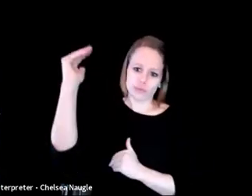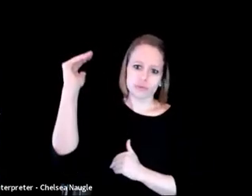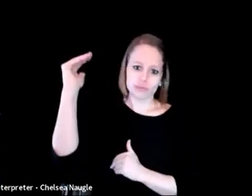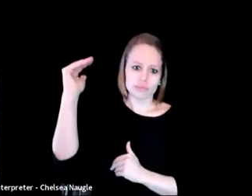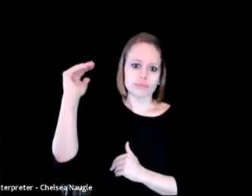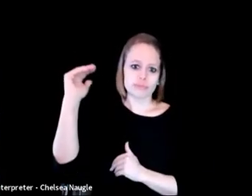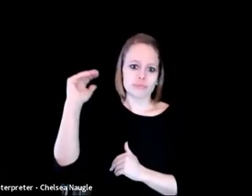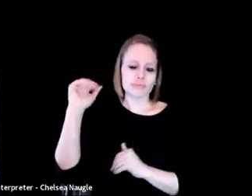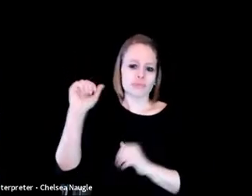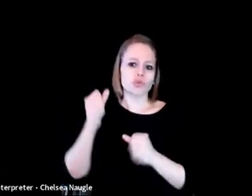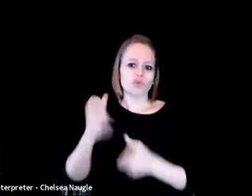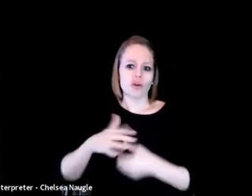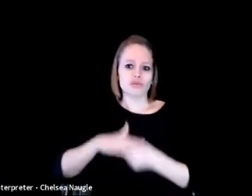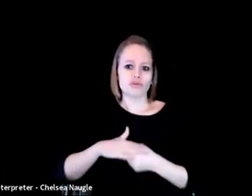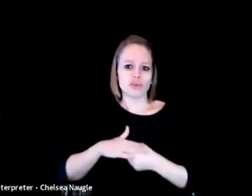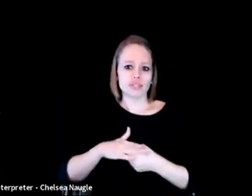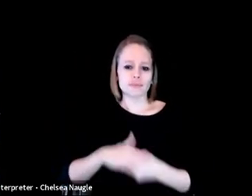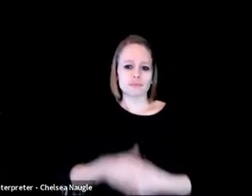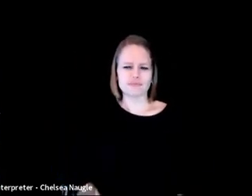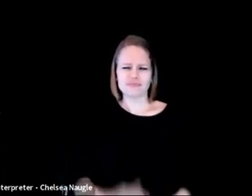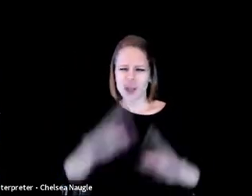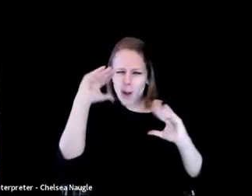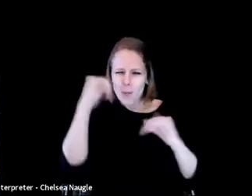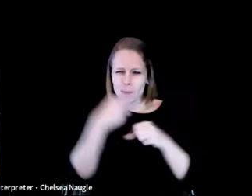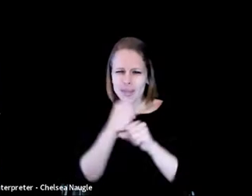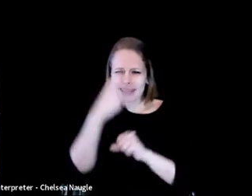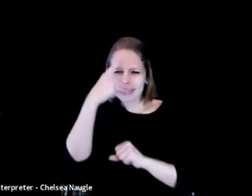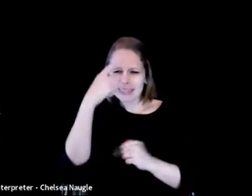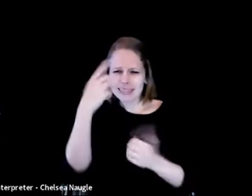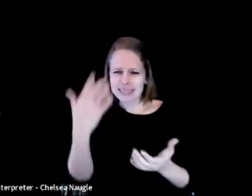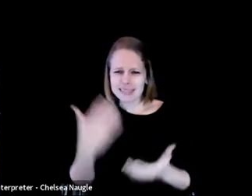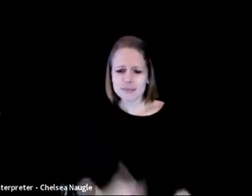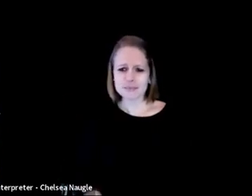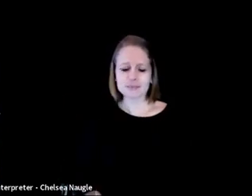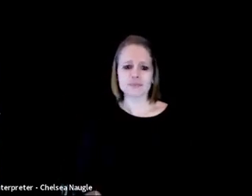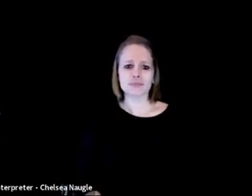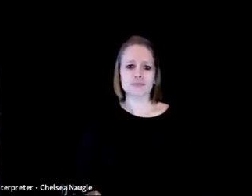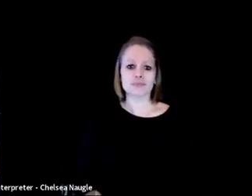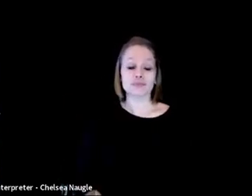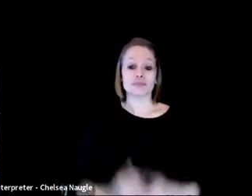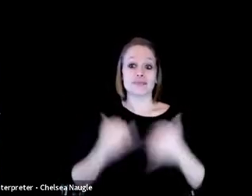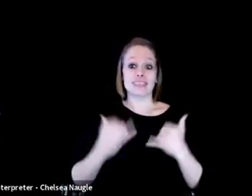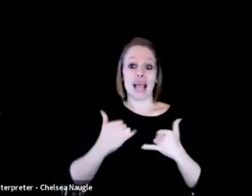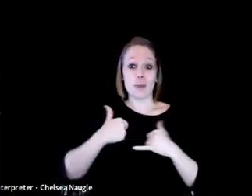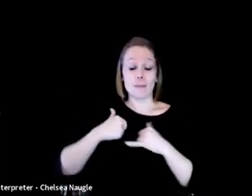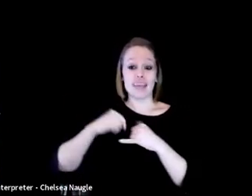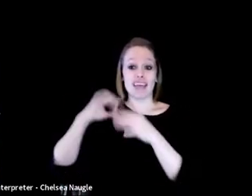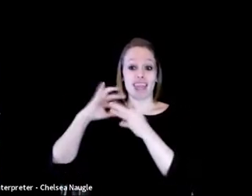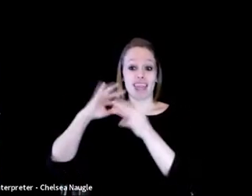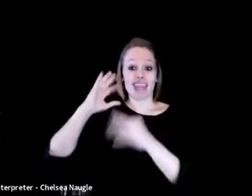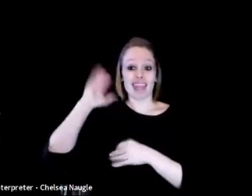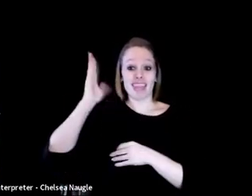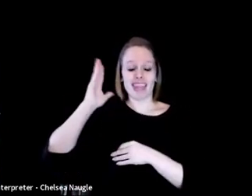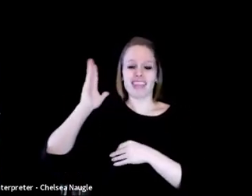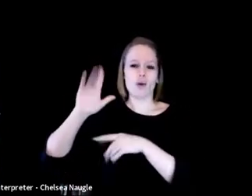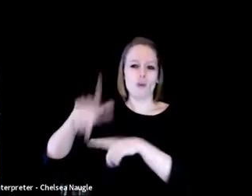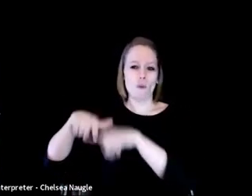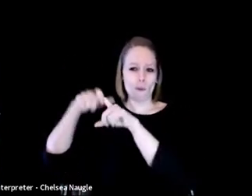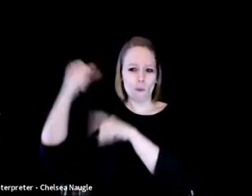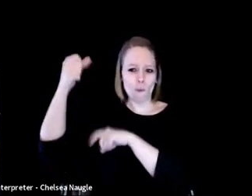So I hope this is making sense. So now I want to take a short break from me talking. I want you to learn from a